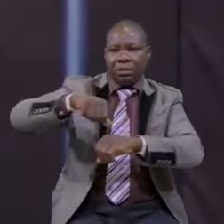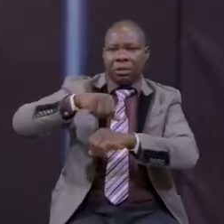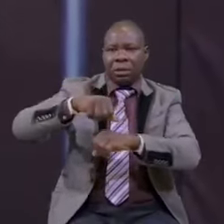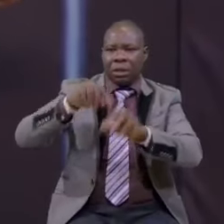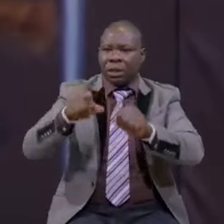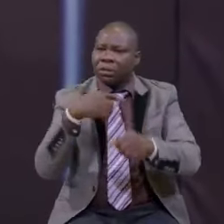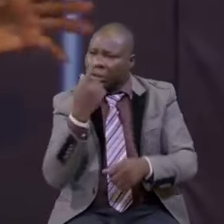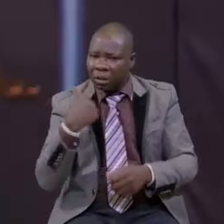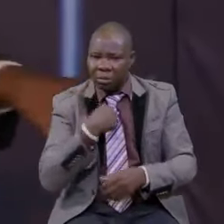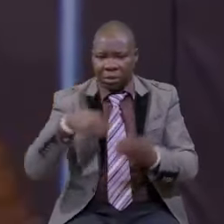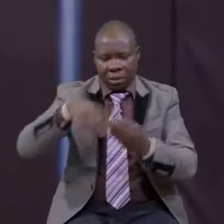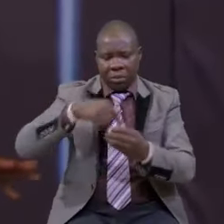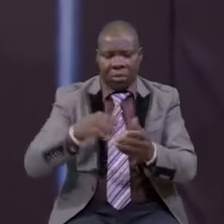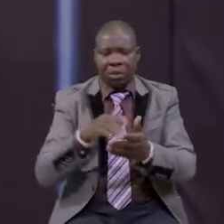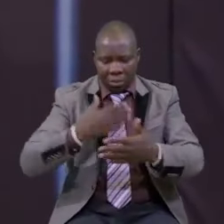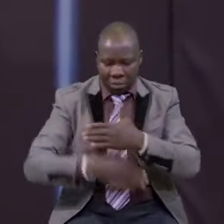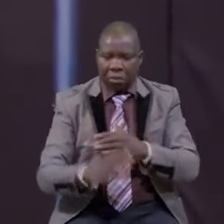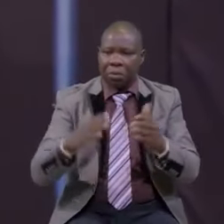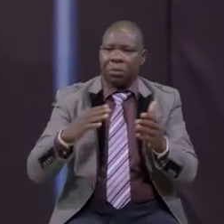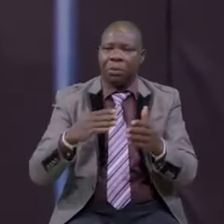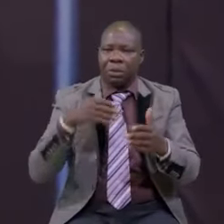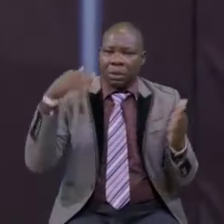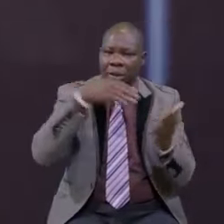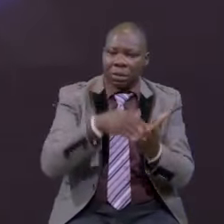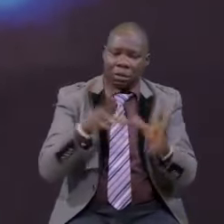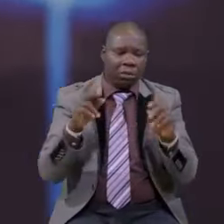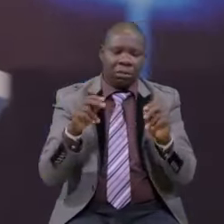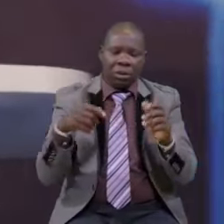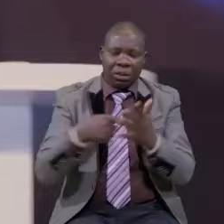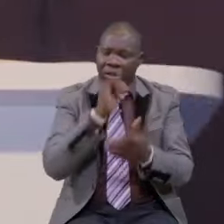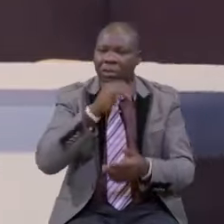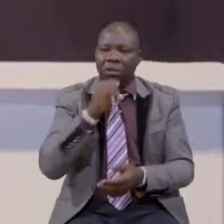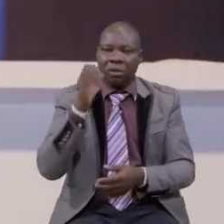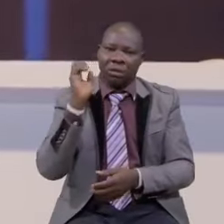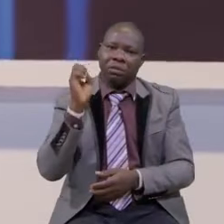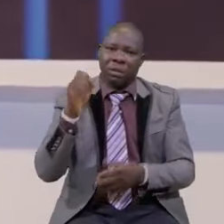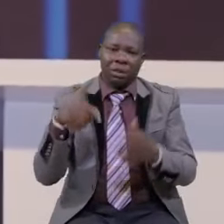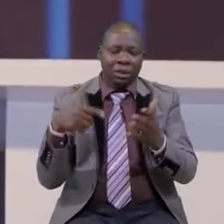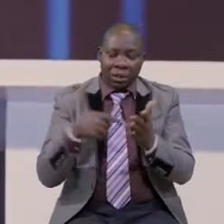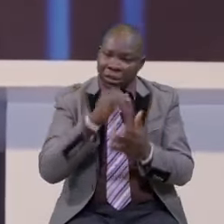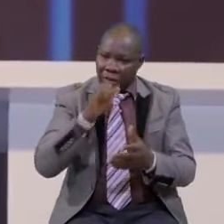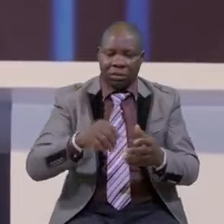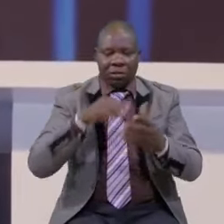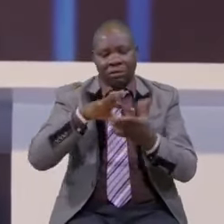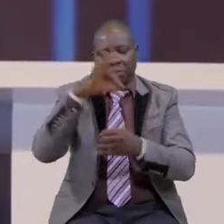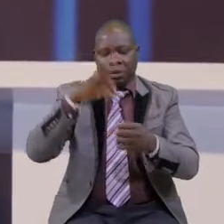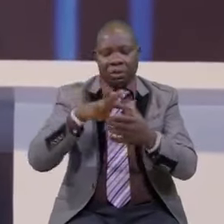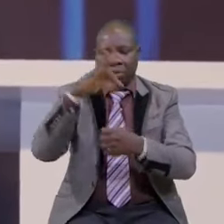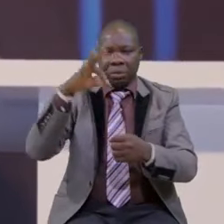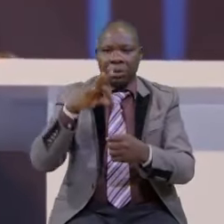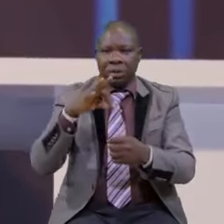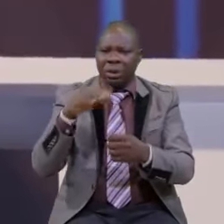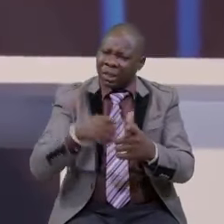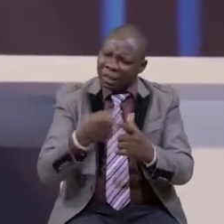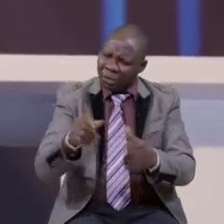No, no, born again. This one is not evangelical circle. This one is spirit, spirit, spirit. And then you ask